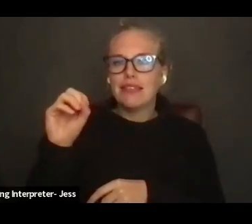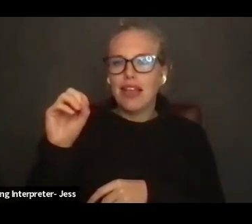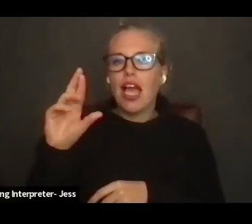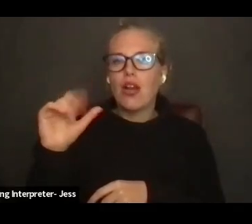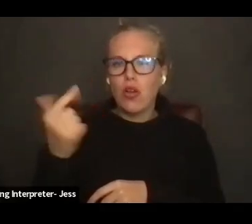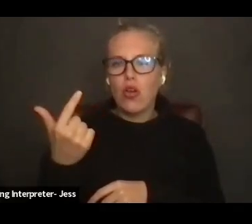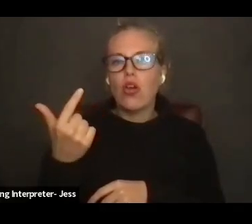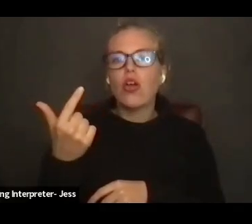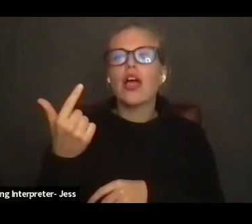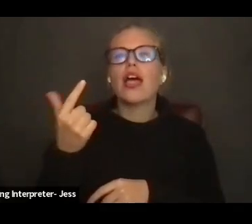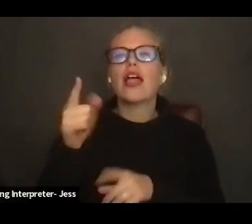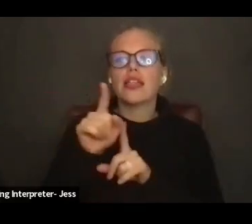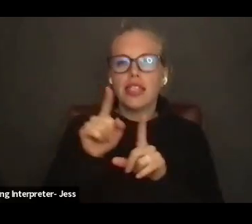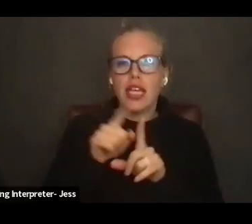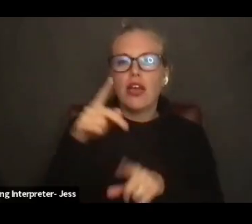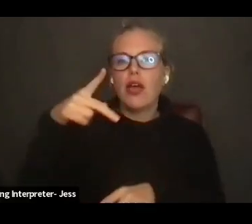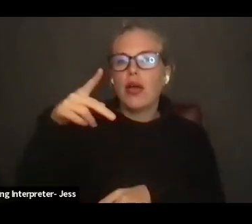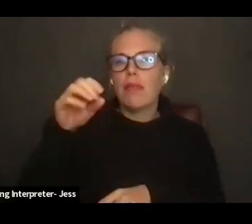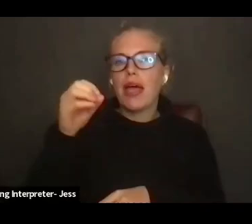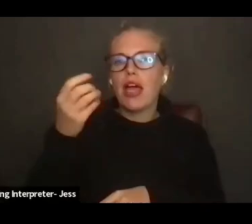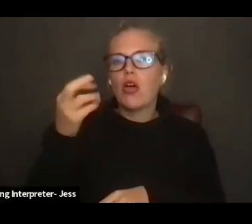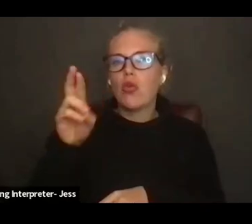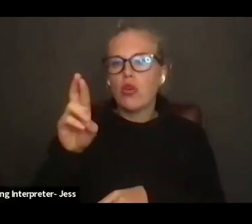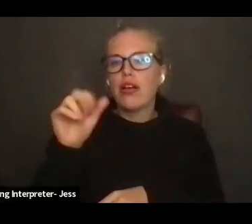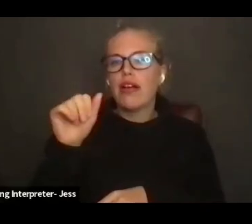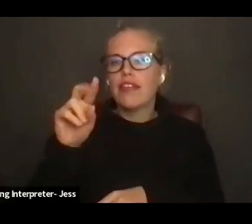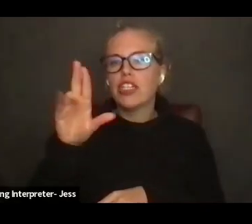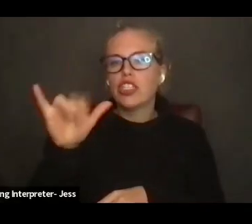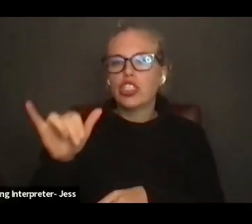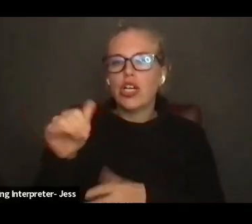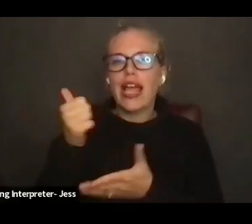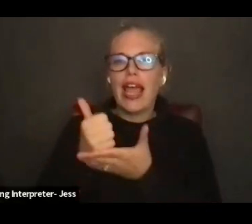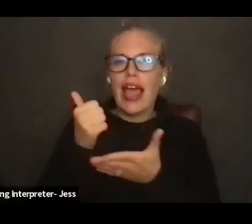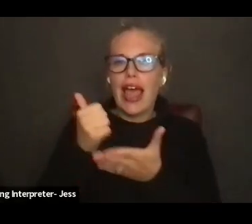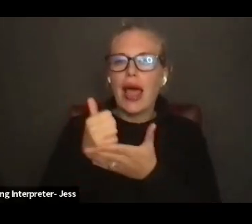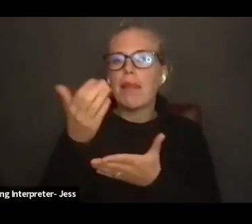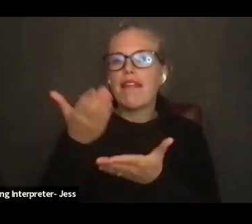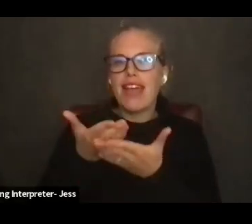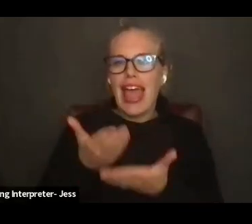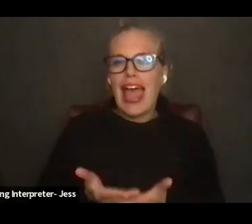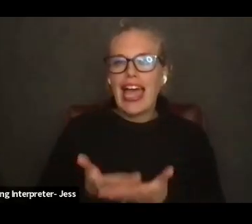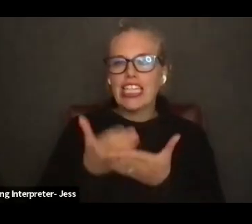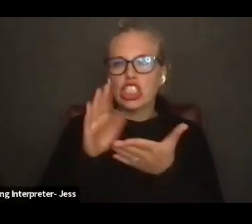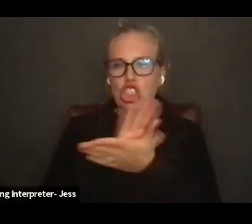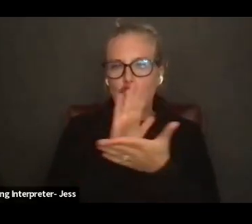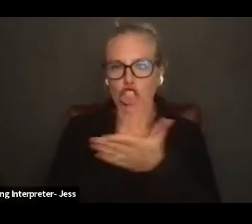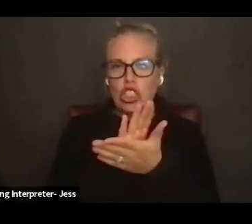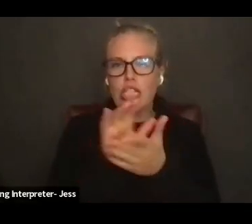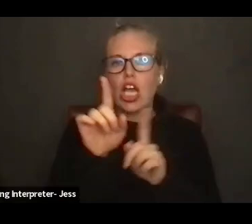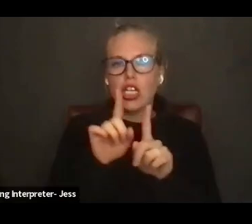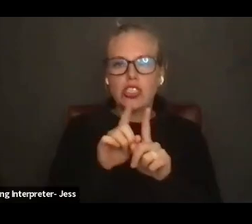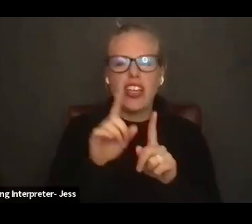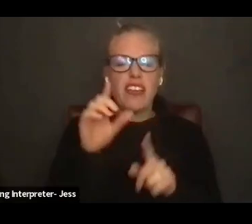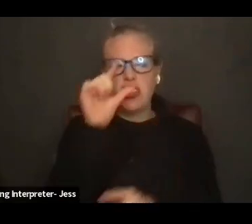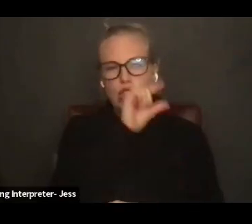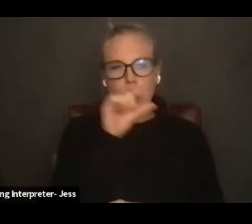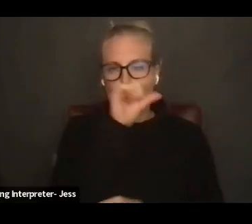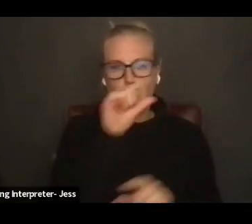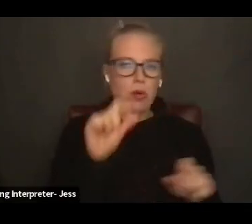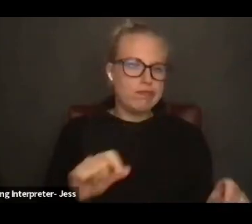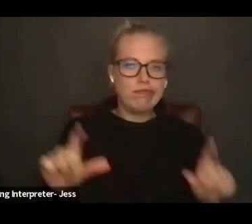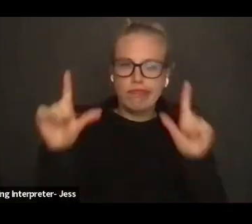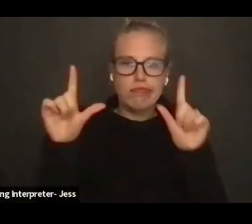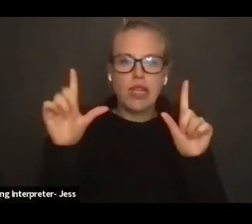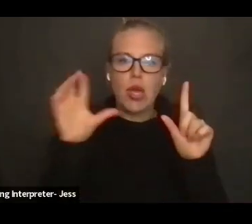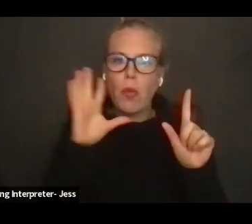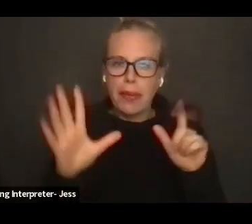power of attorney fact sheet that has, or the healthcare directive fact sheet that has the form as well. You just Google it in their search